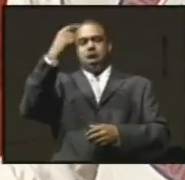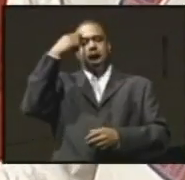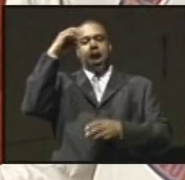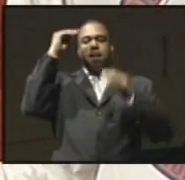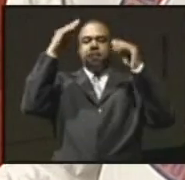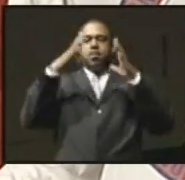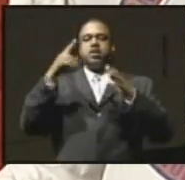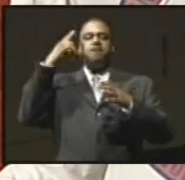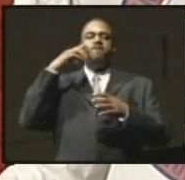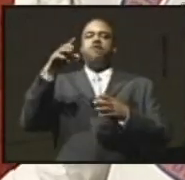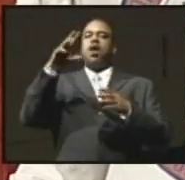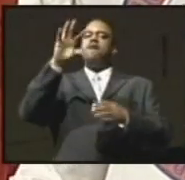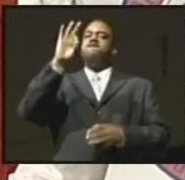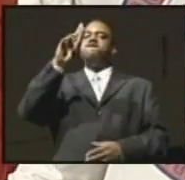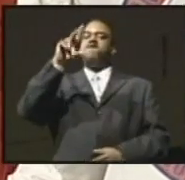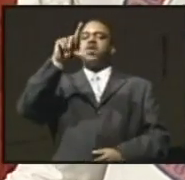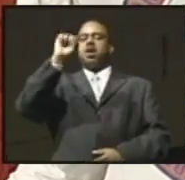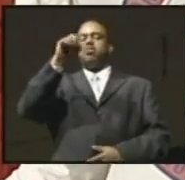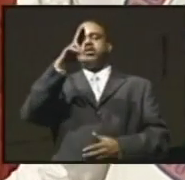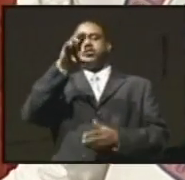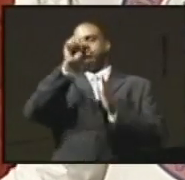State University.